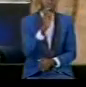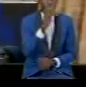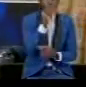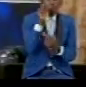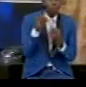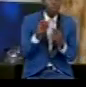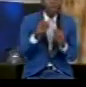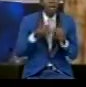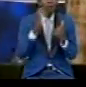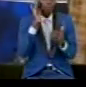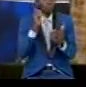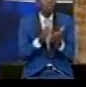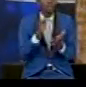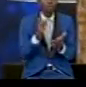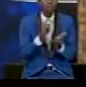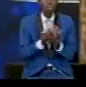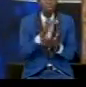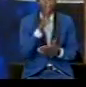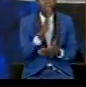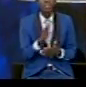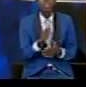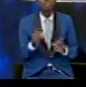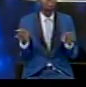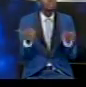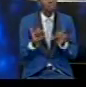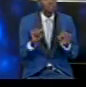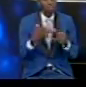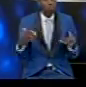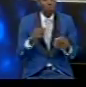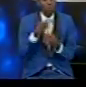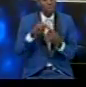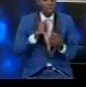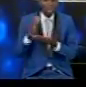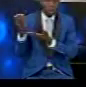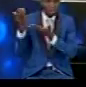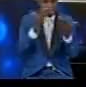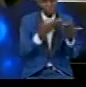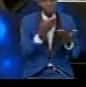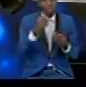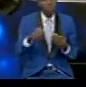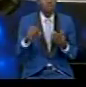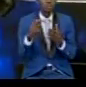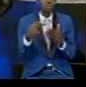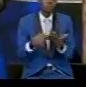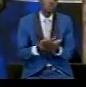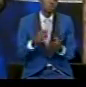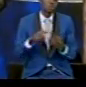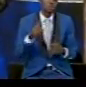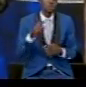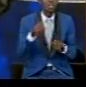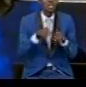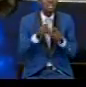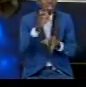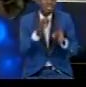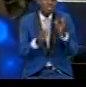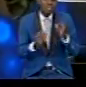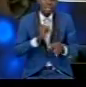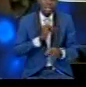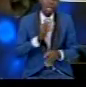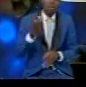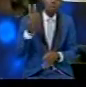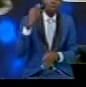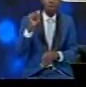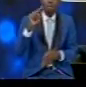You received it the same when I gave you the gospel, as if I was an angel